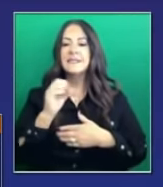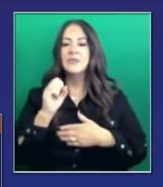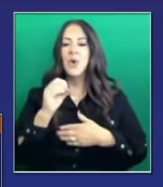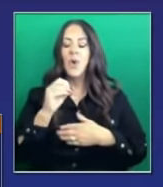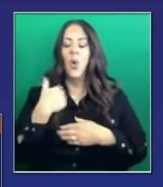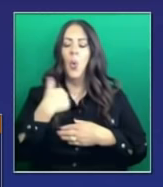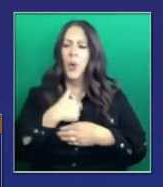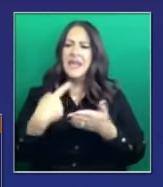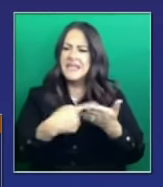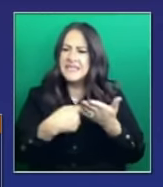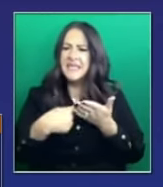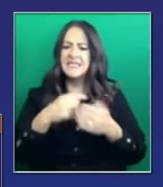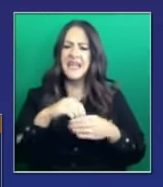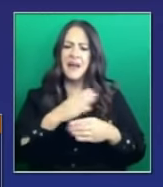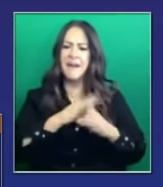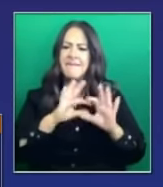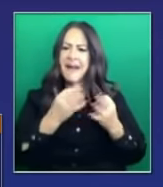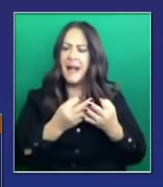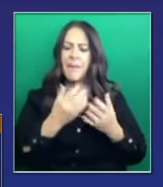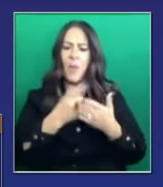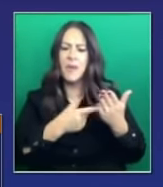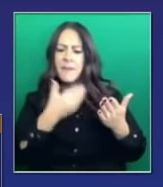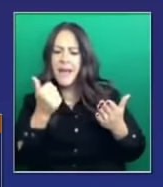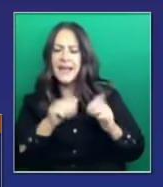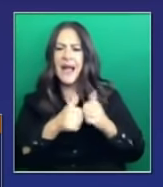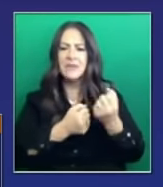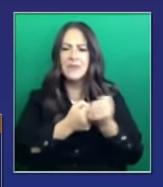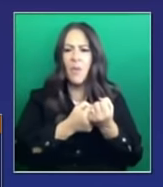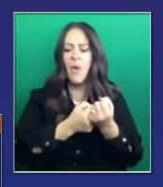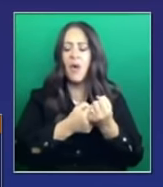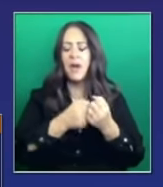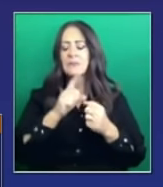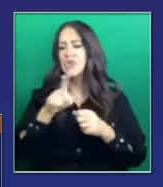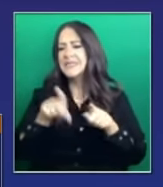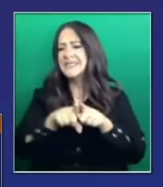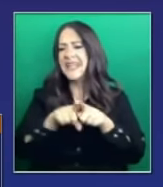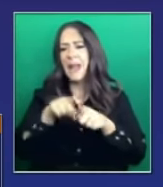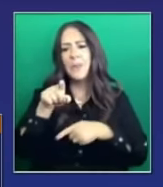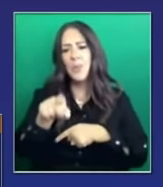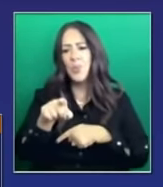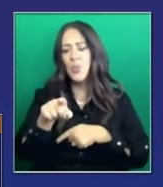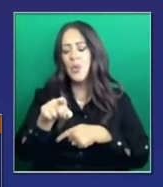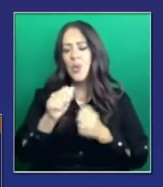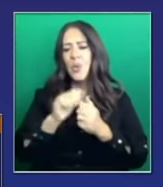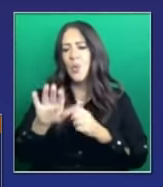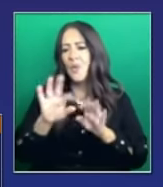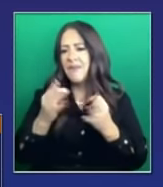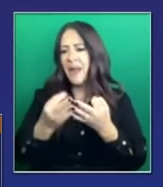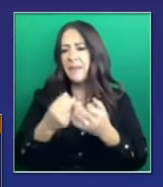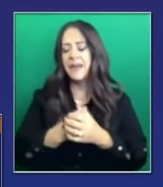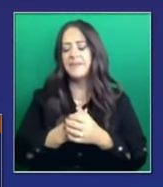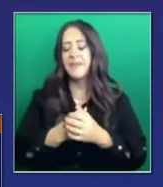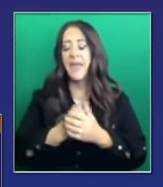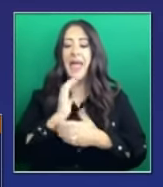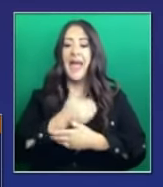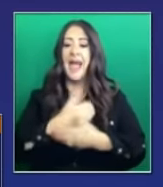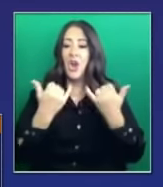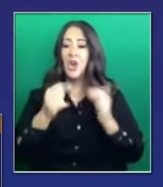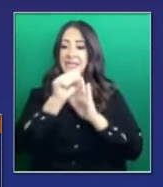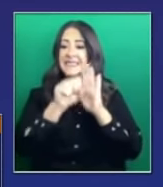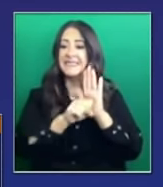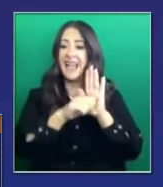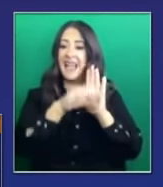your household as well and across the spectrum in this state. But our current guidelines, just to remind you of what they are, that are in